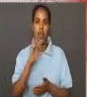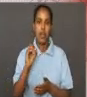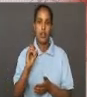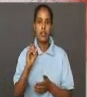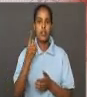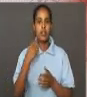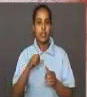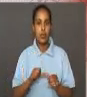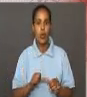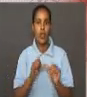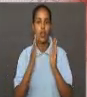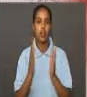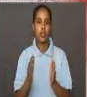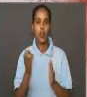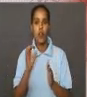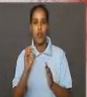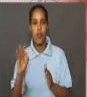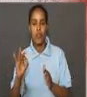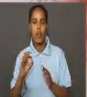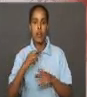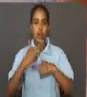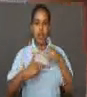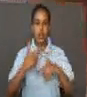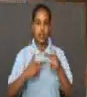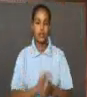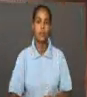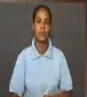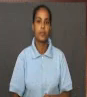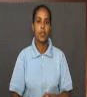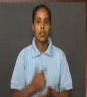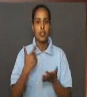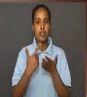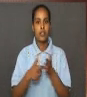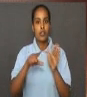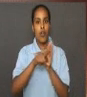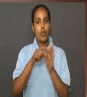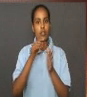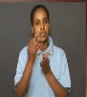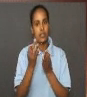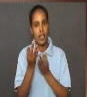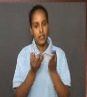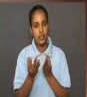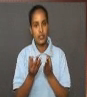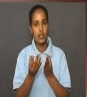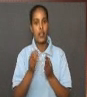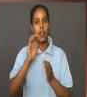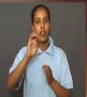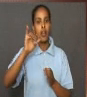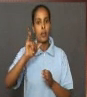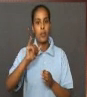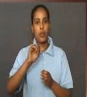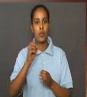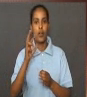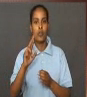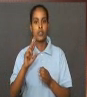the spontaneity of a reaction. This law states the entropy